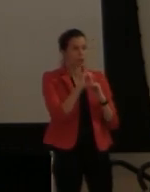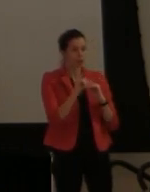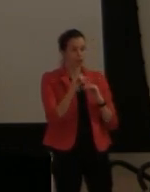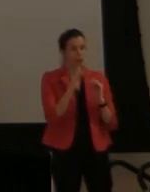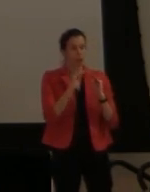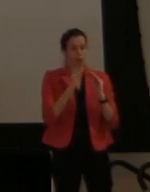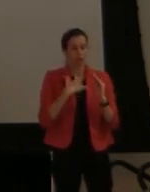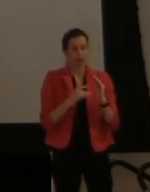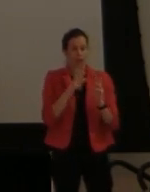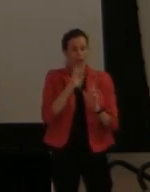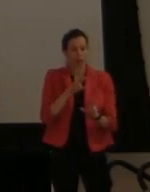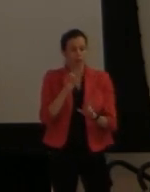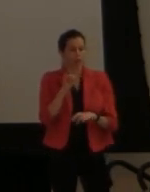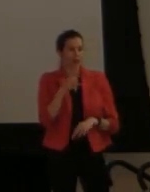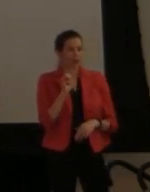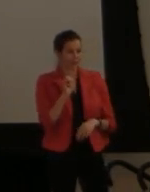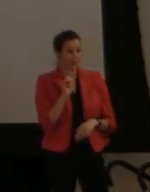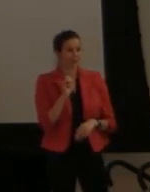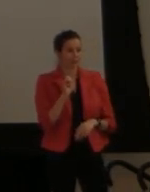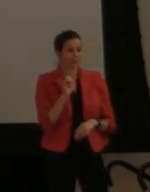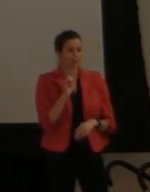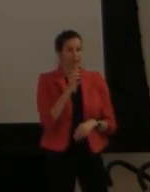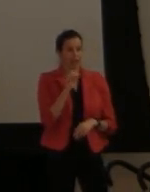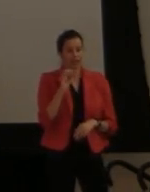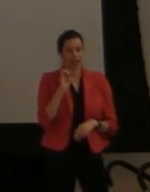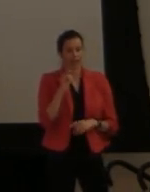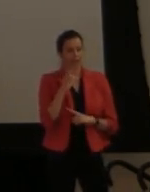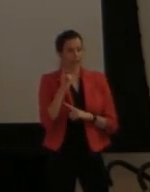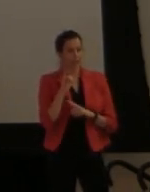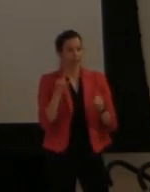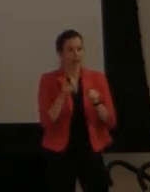race or ethnicity as a barrier.